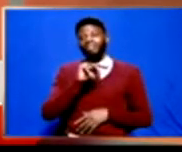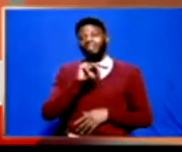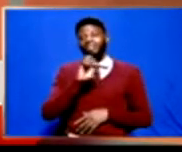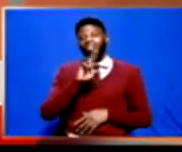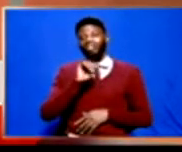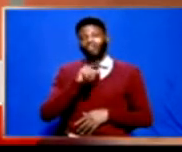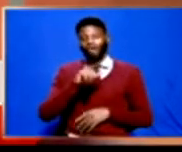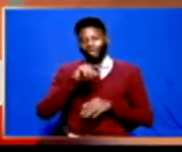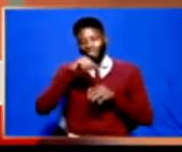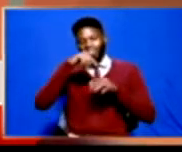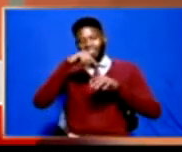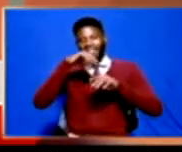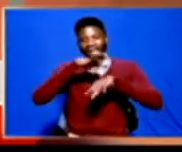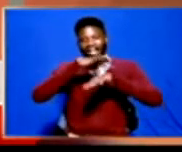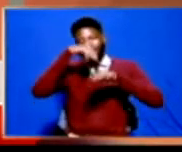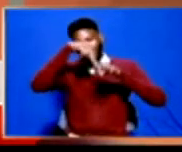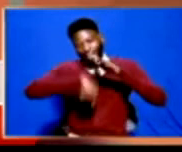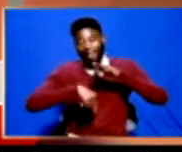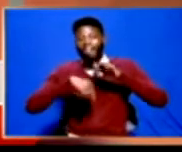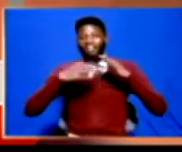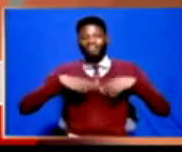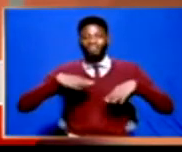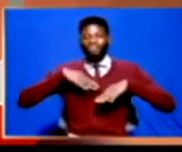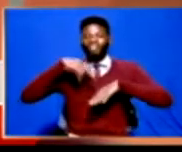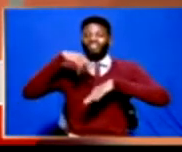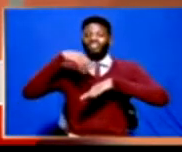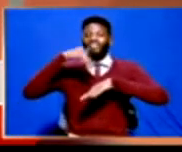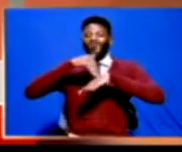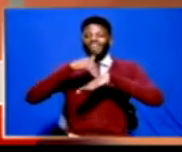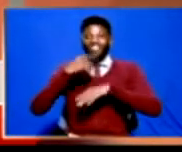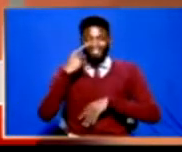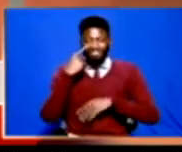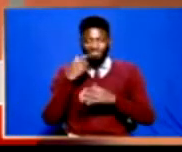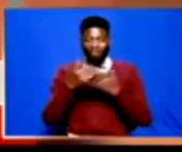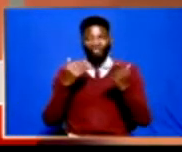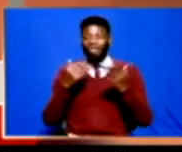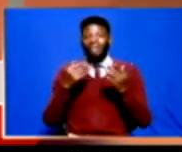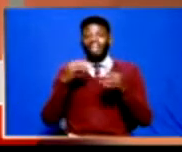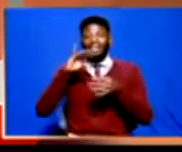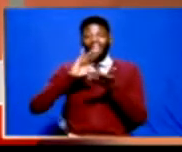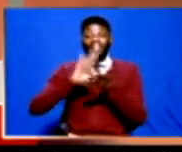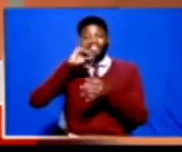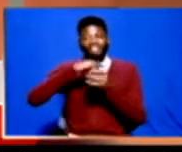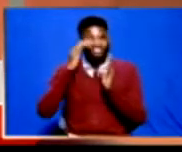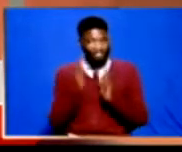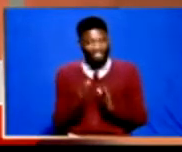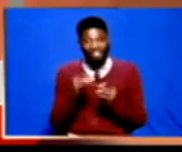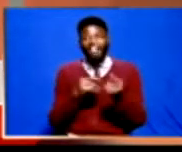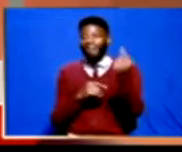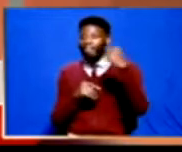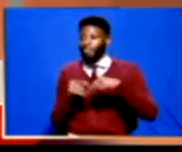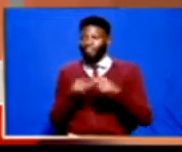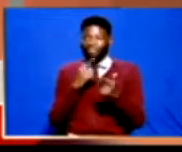on the ground. And before an investor can be able to come from wherever country they're coming in to be able to actually get what's